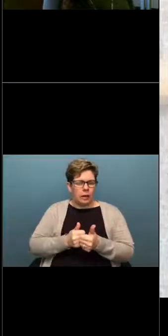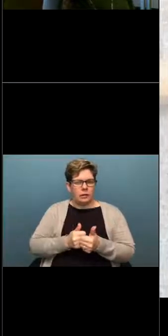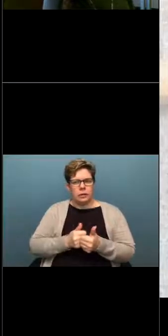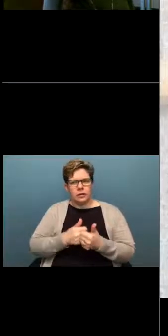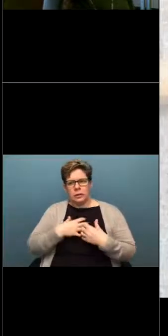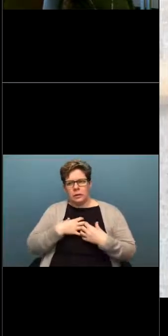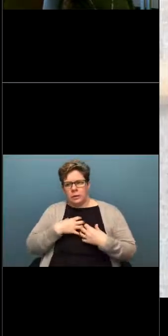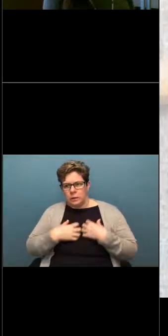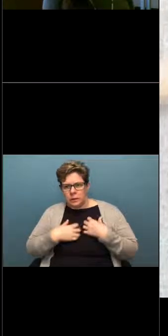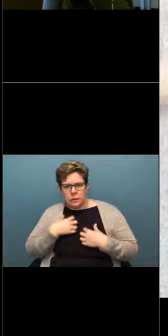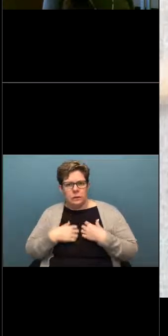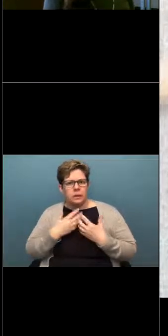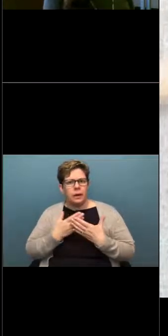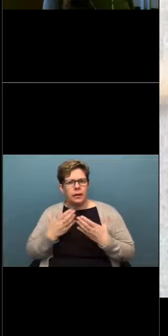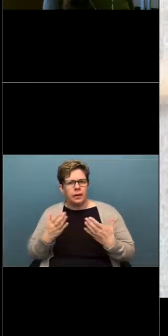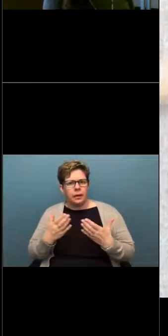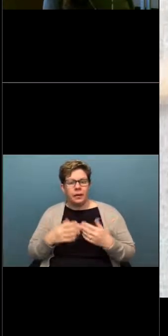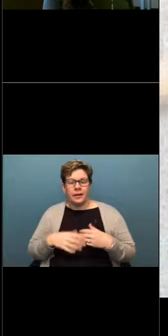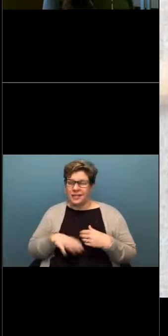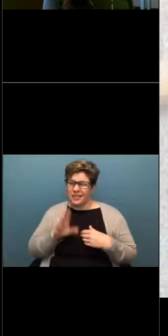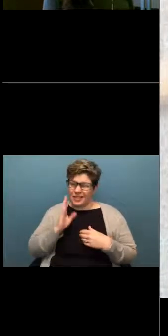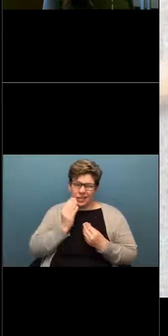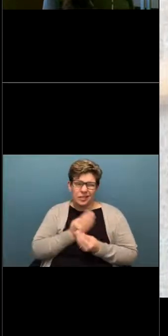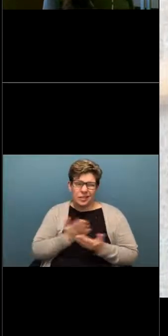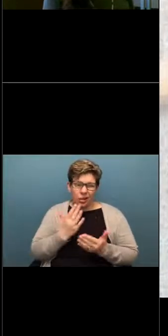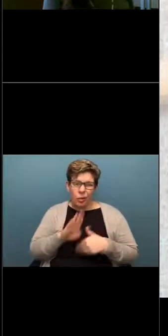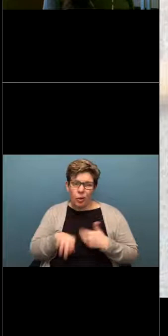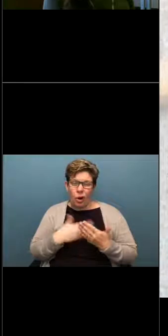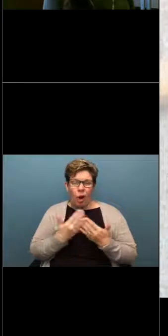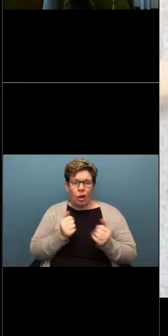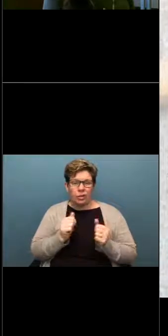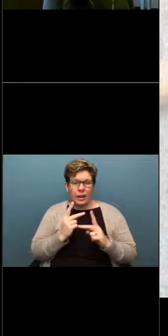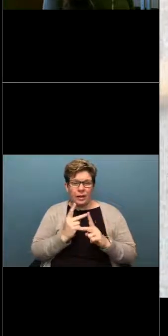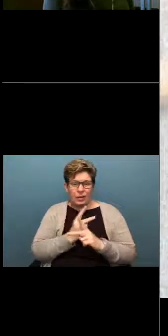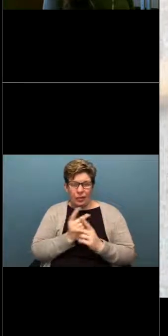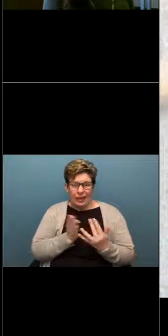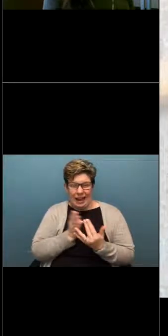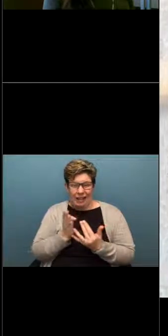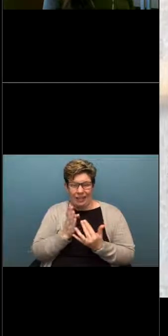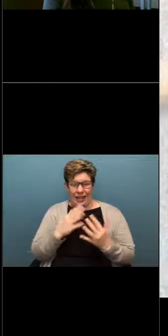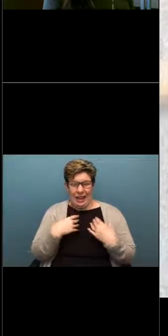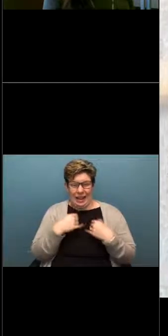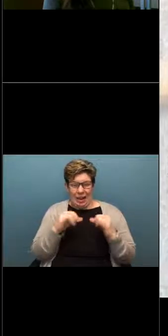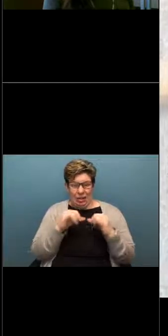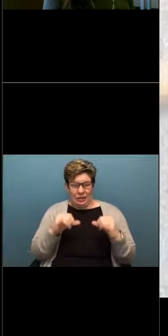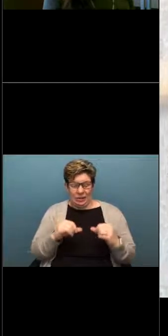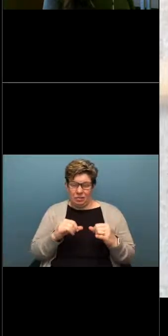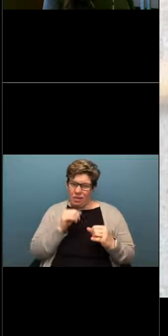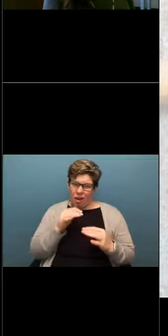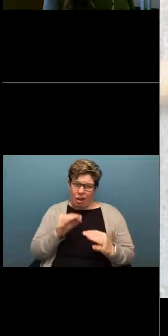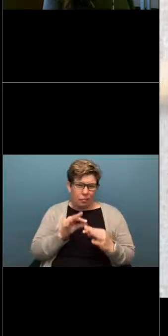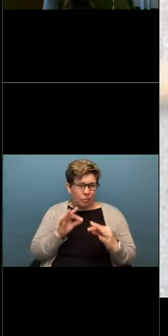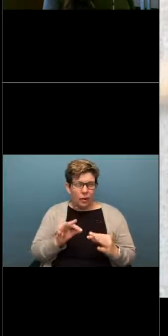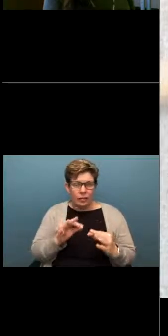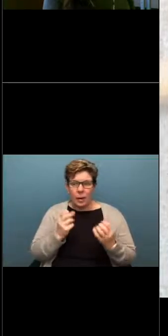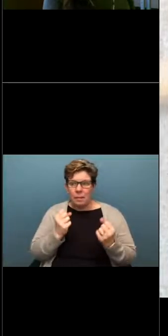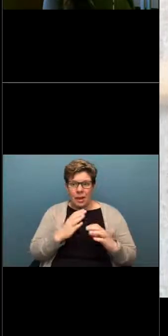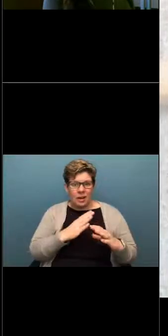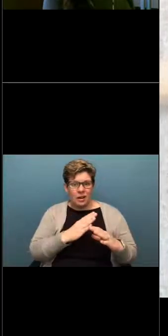all trying to navigate an imperfect system that is healthcare. There can be a lot of potential barriers that can be